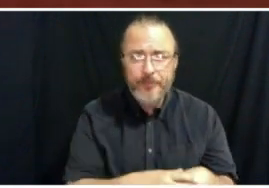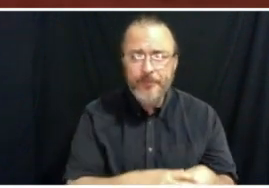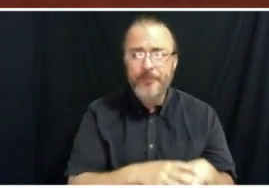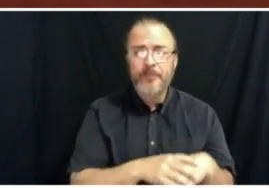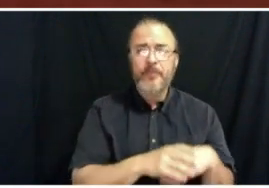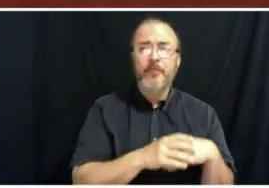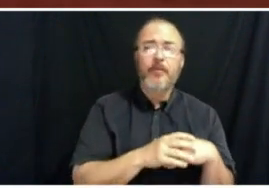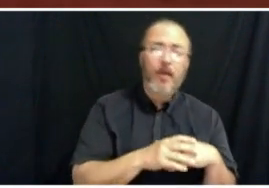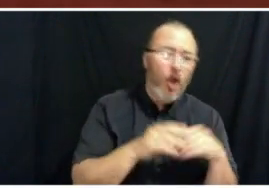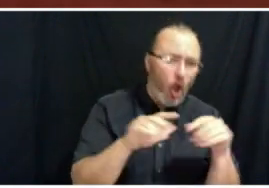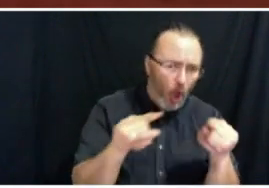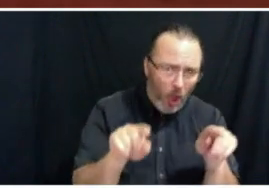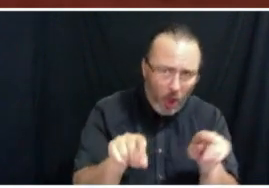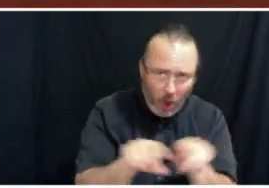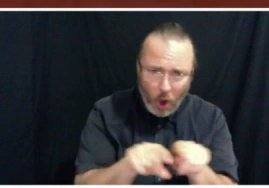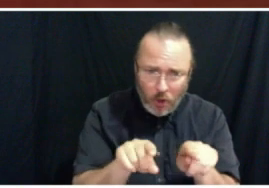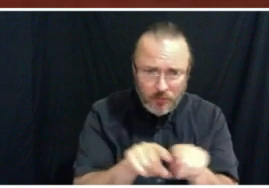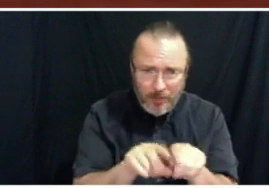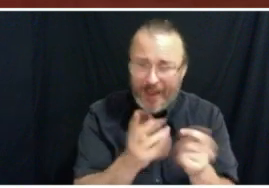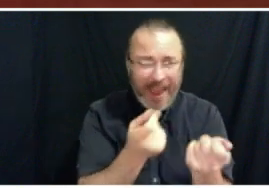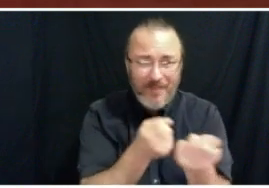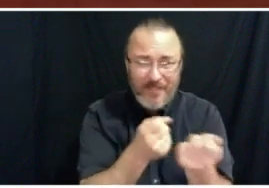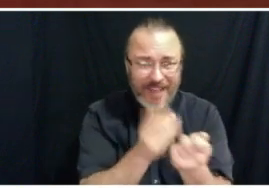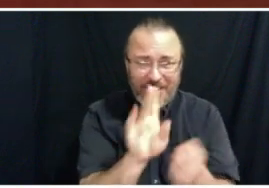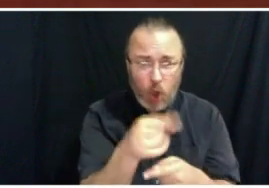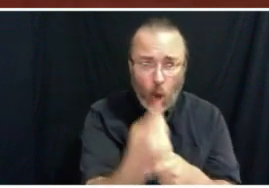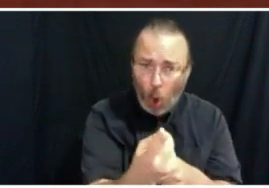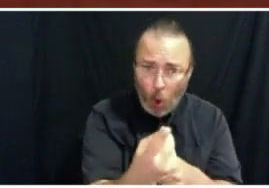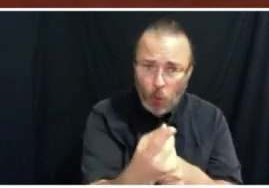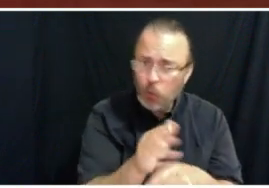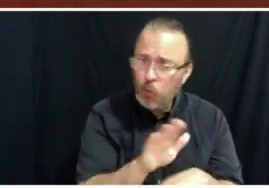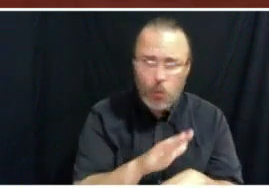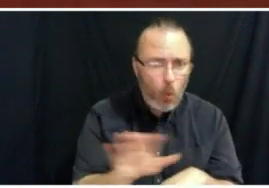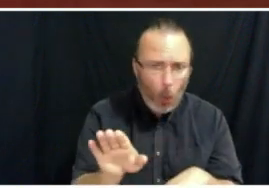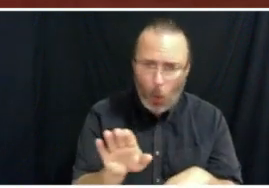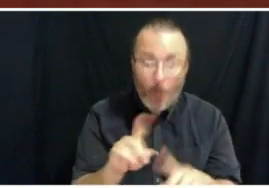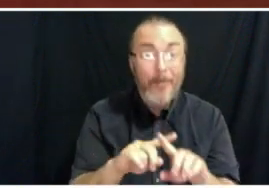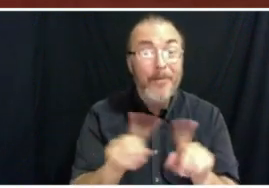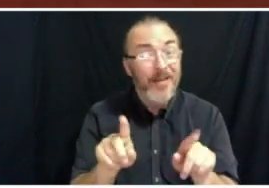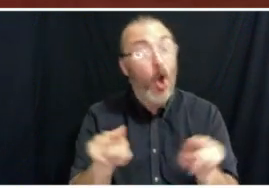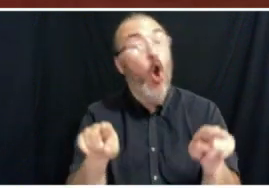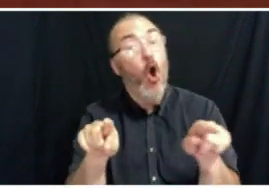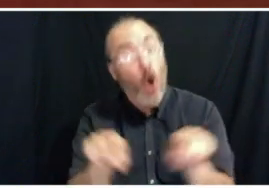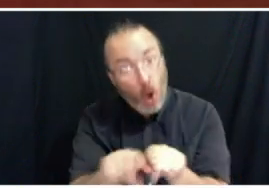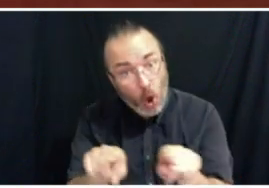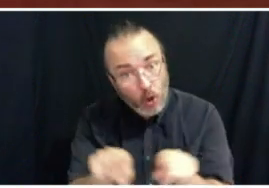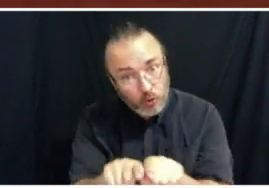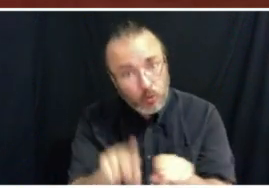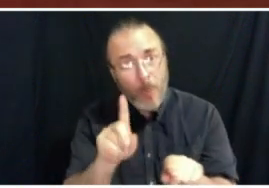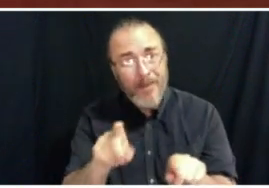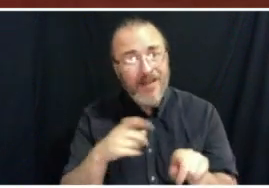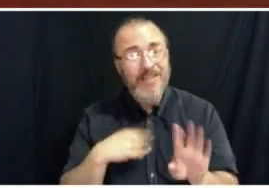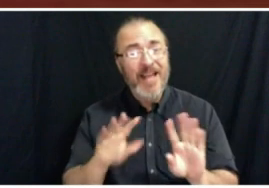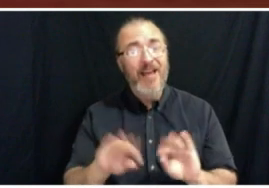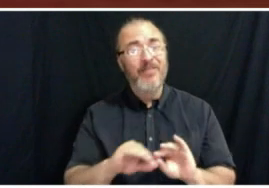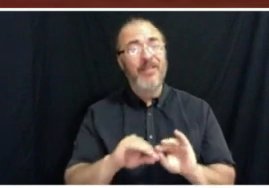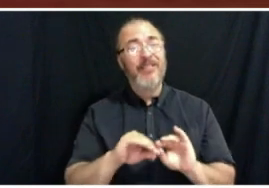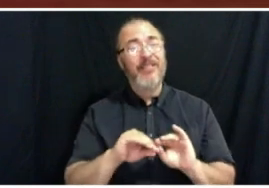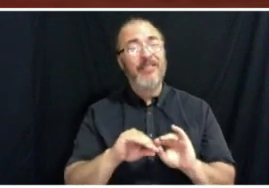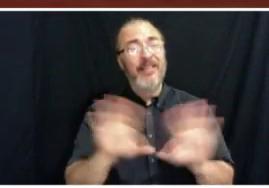just advocacy does not help. There has to be a clear delivery on the ground.